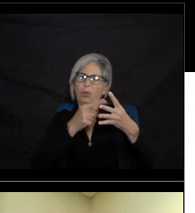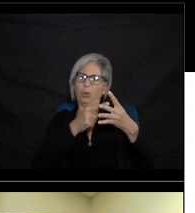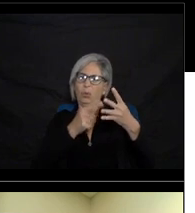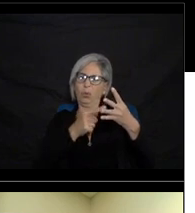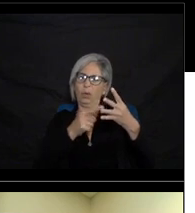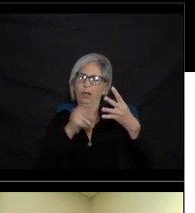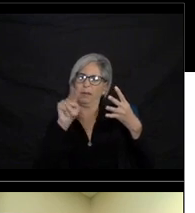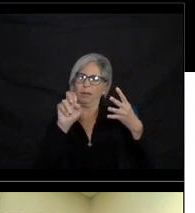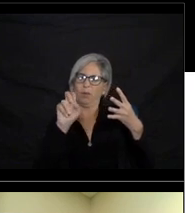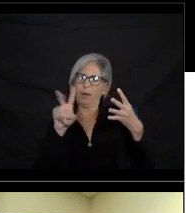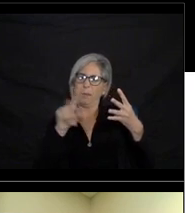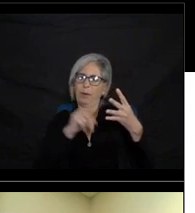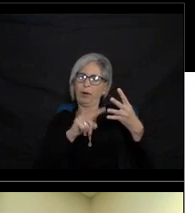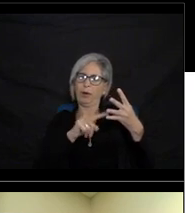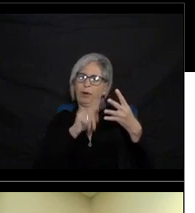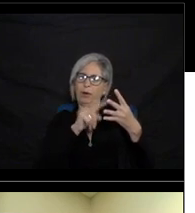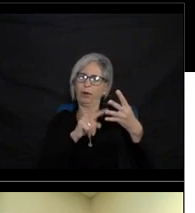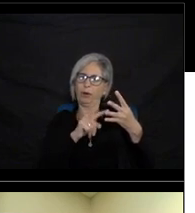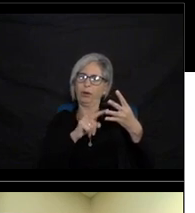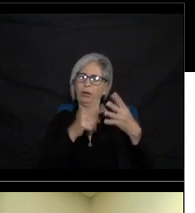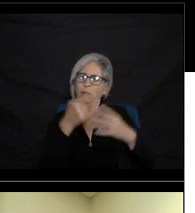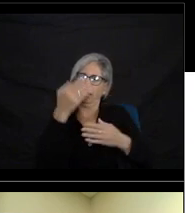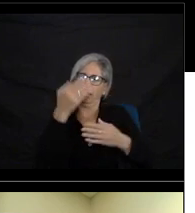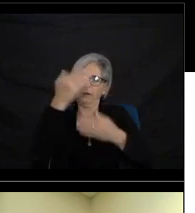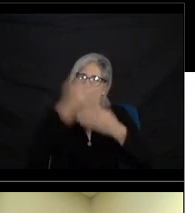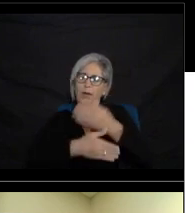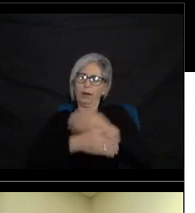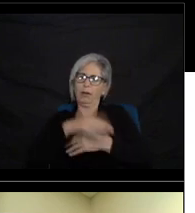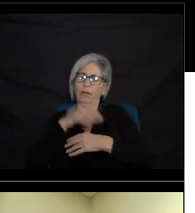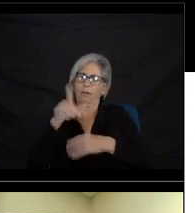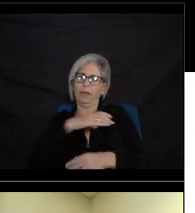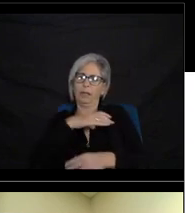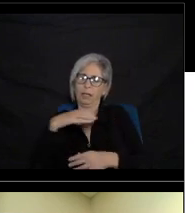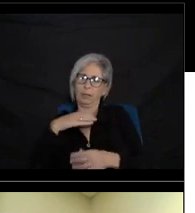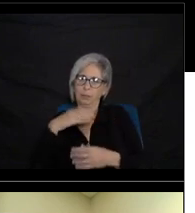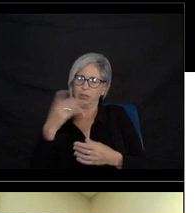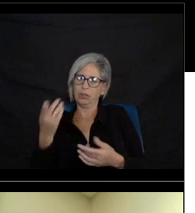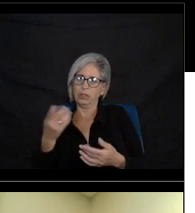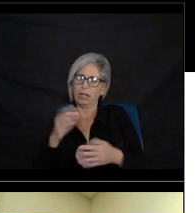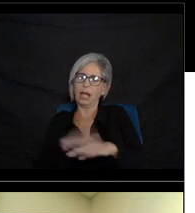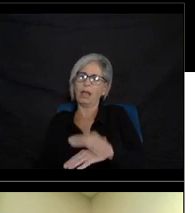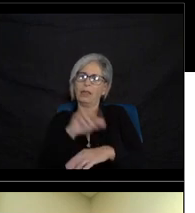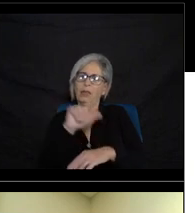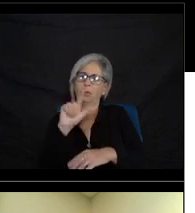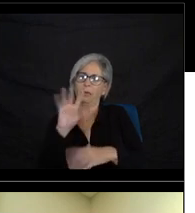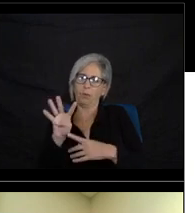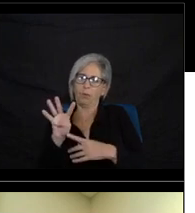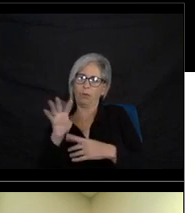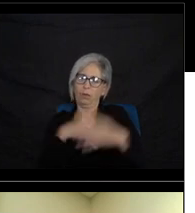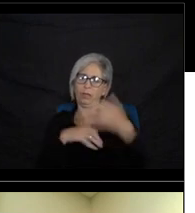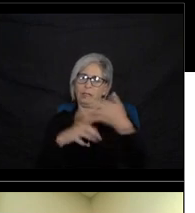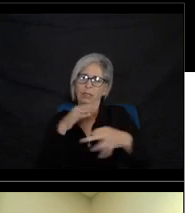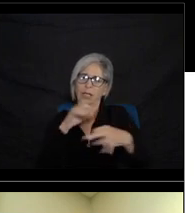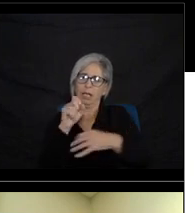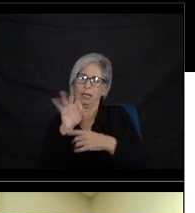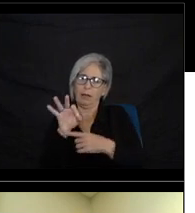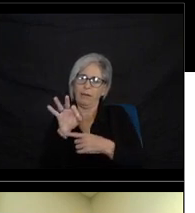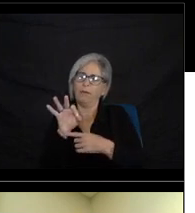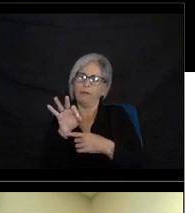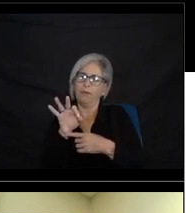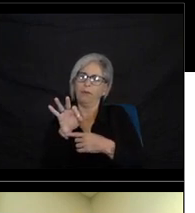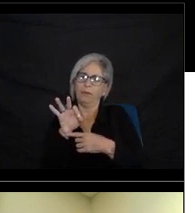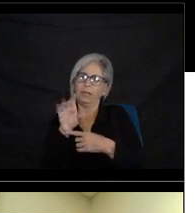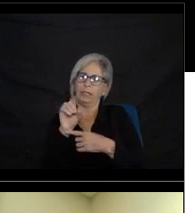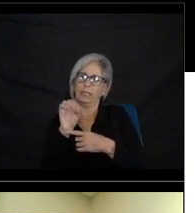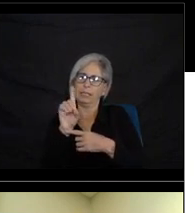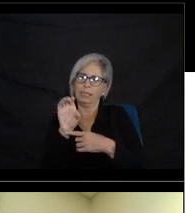can get something in front of our P&D board on the 24th versus in